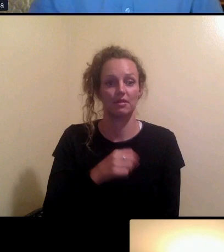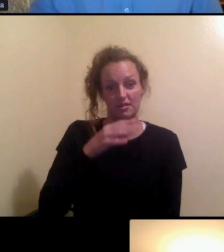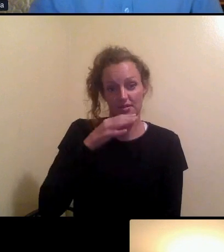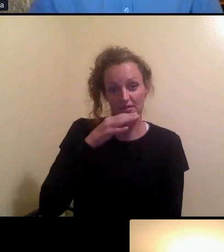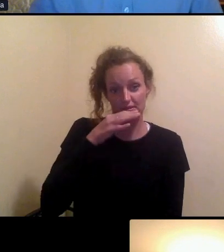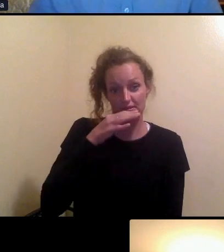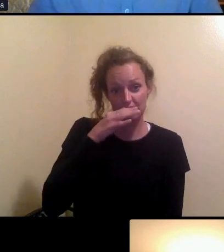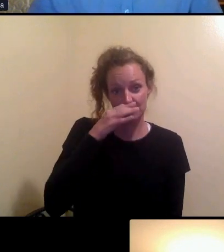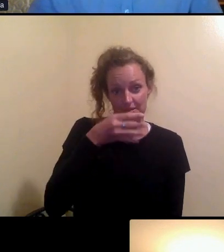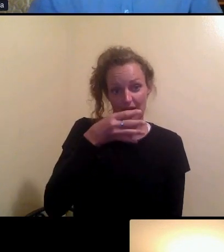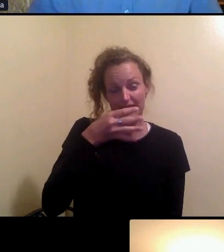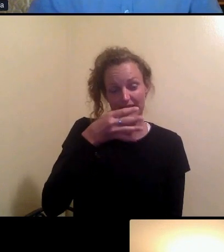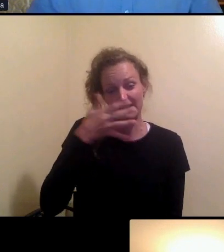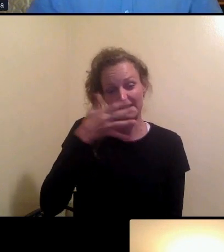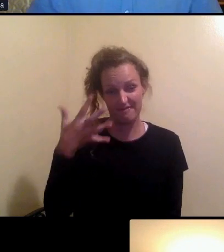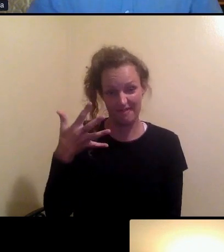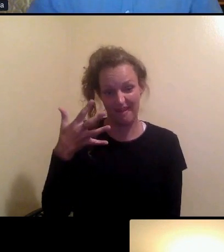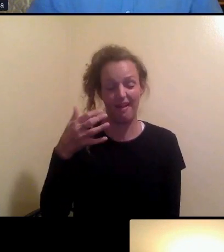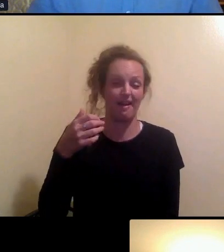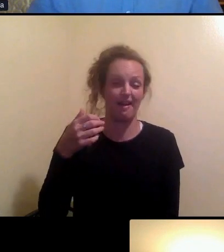95-99% bald,